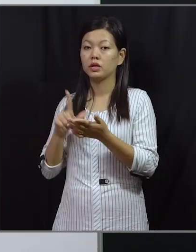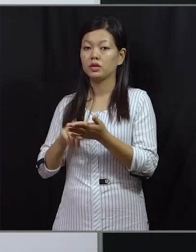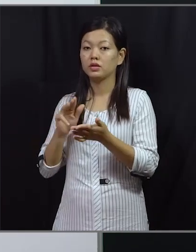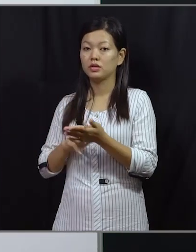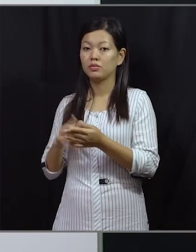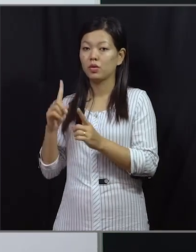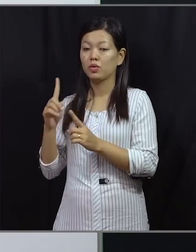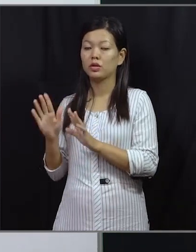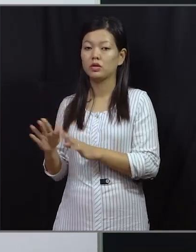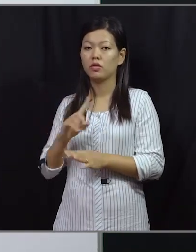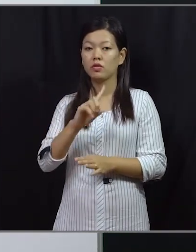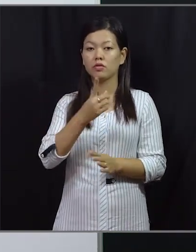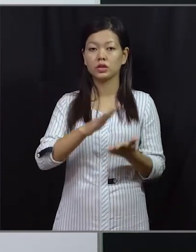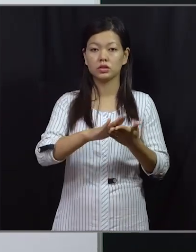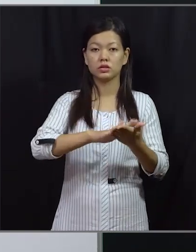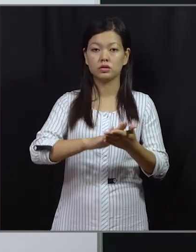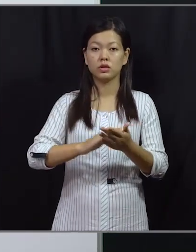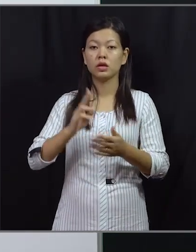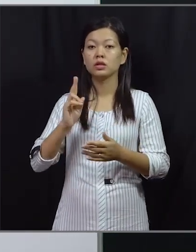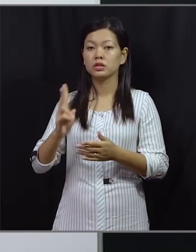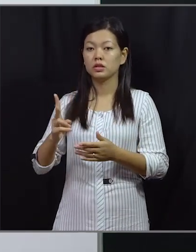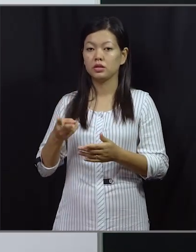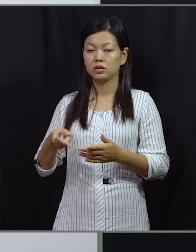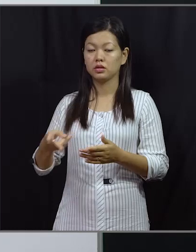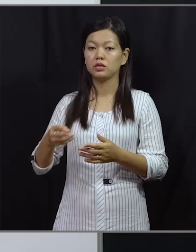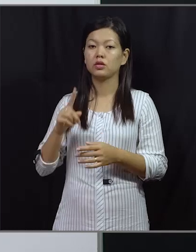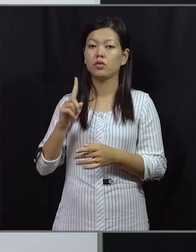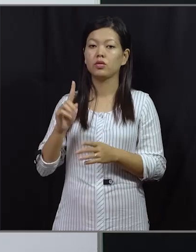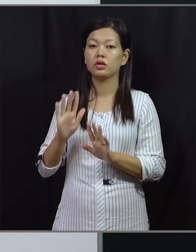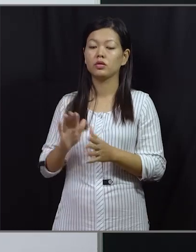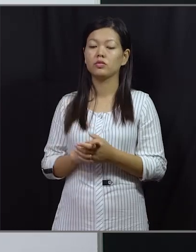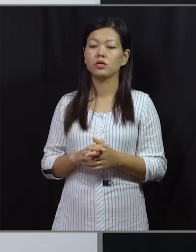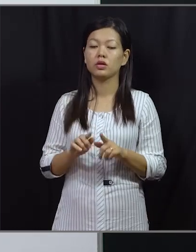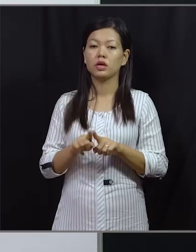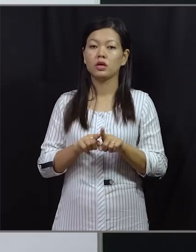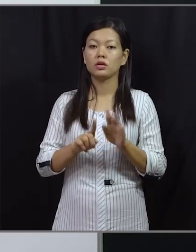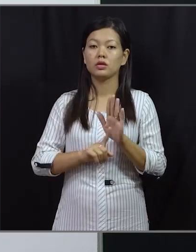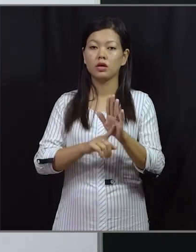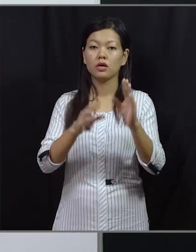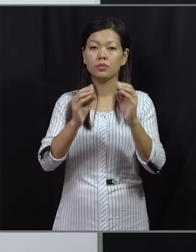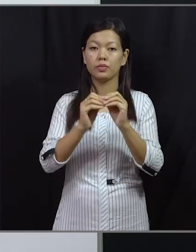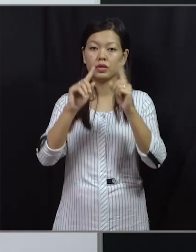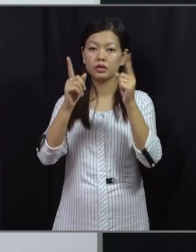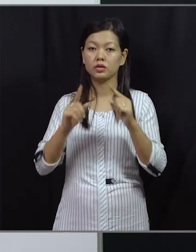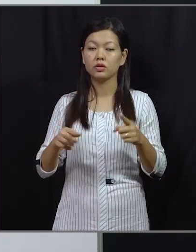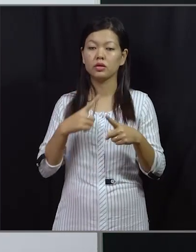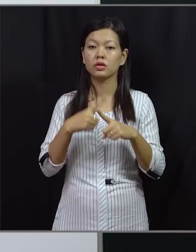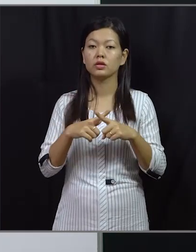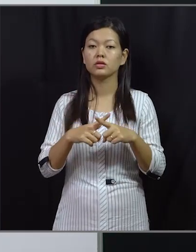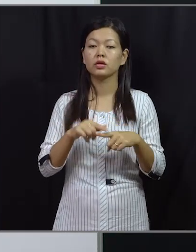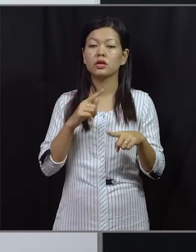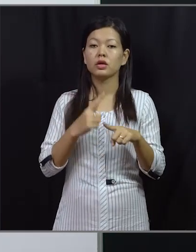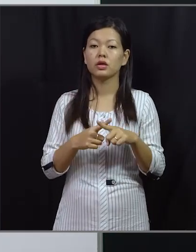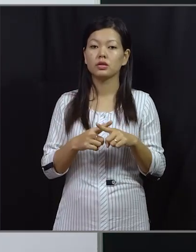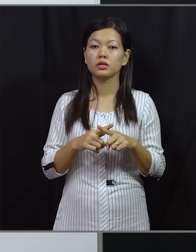only one element. So that is single set. Okay, for example, B is the set of all X such that